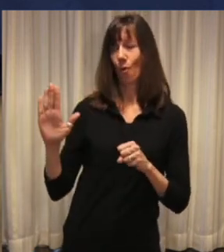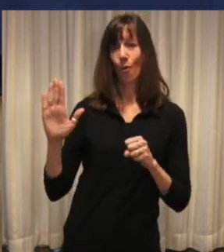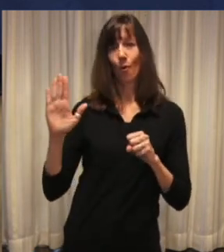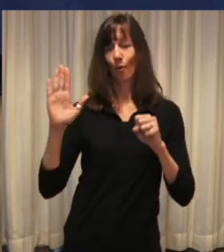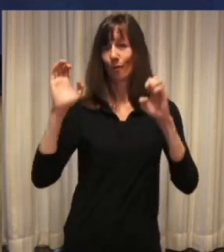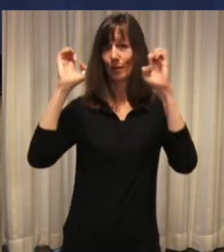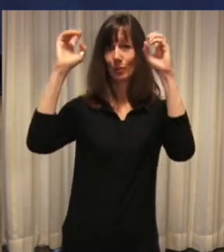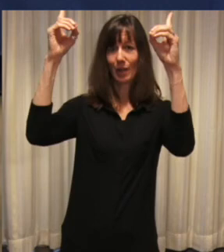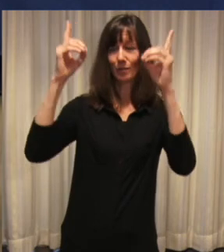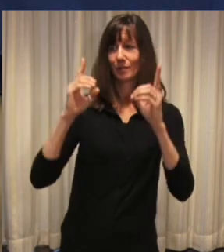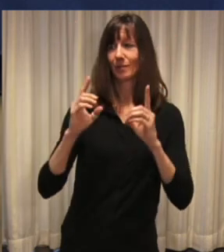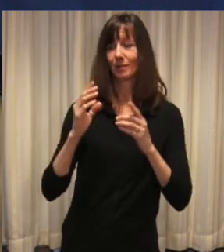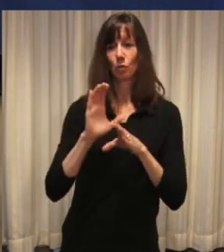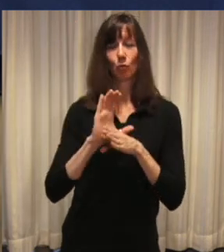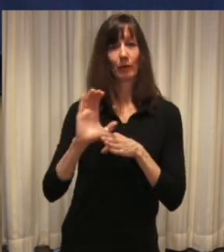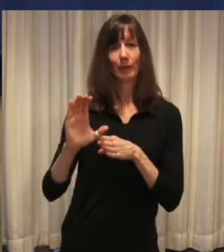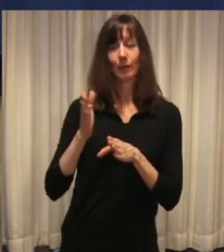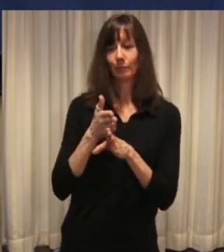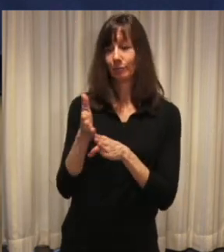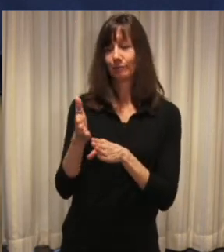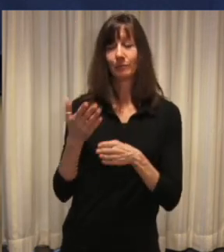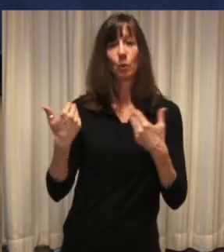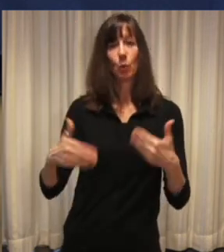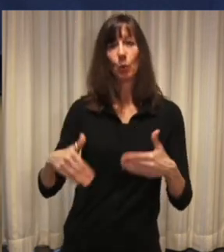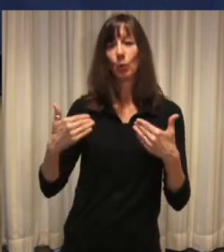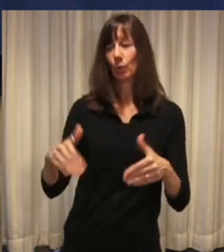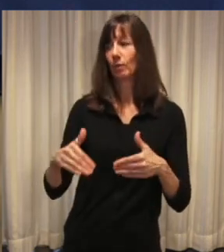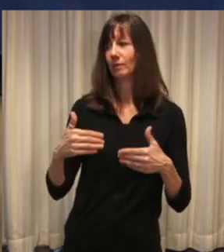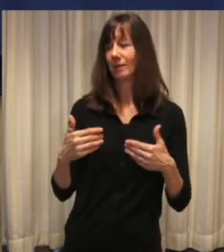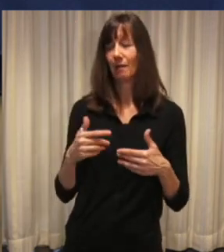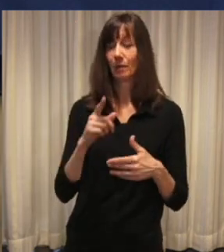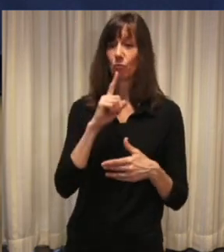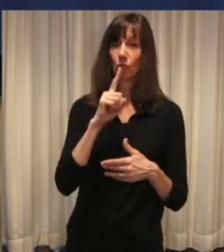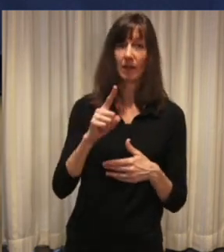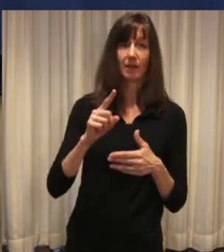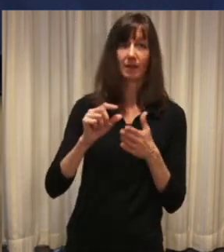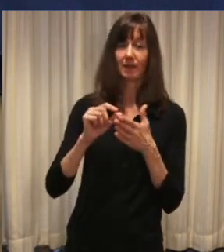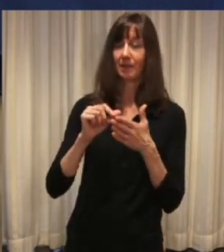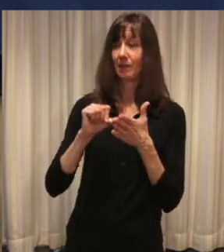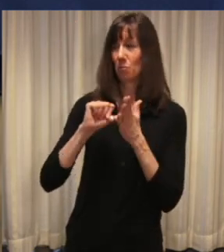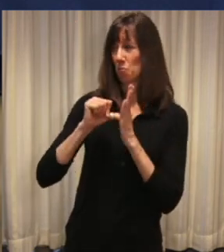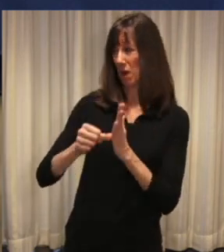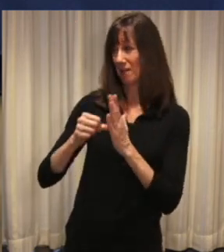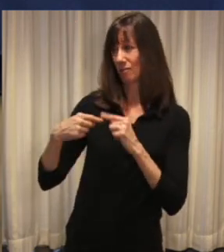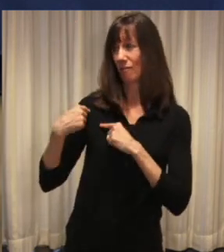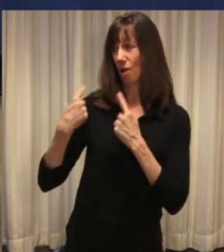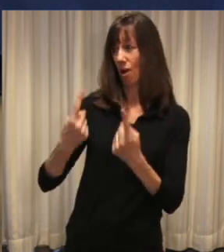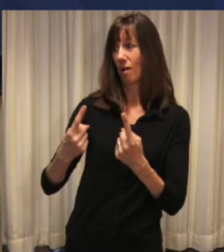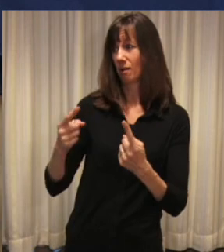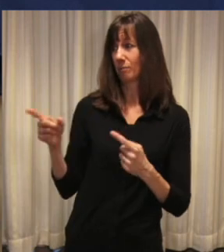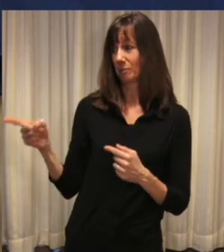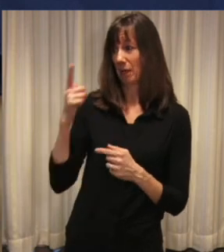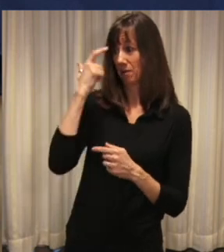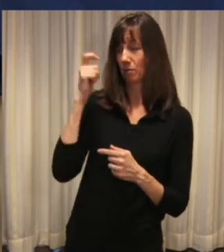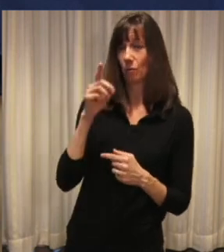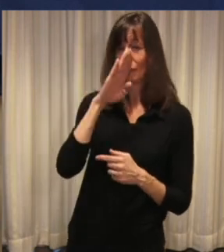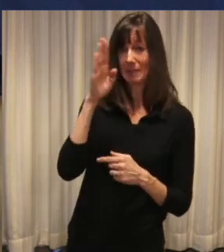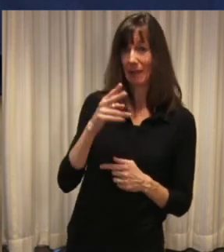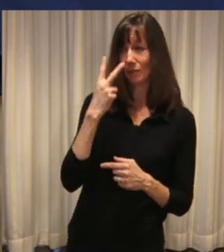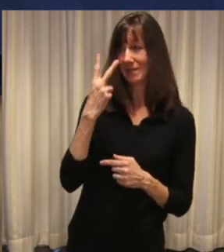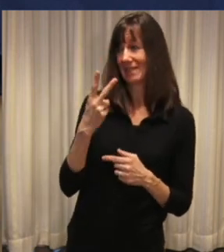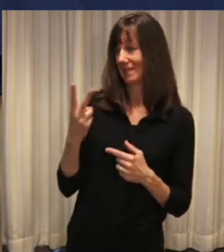all of the superintendents and principals, I have been just so impressed with you and your teams,